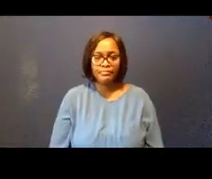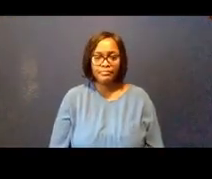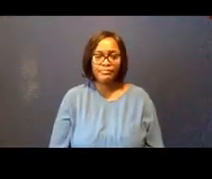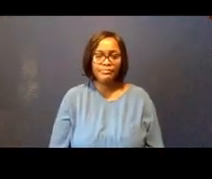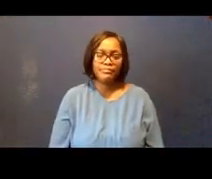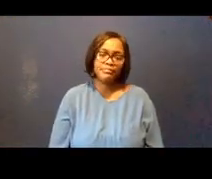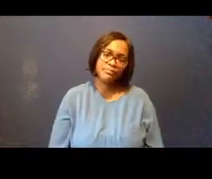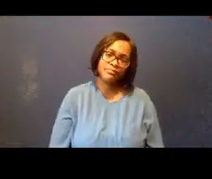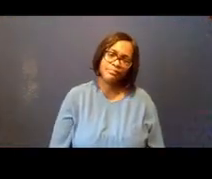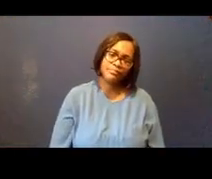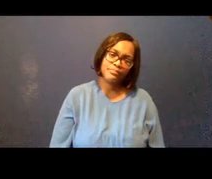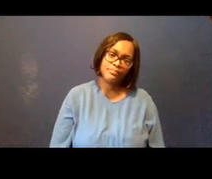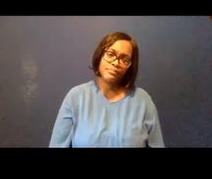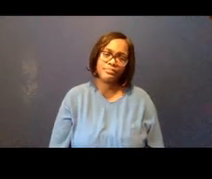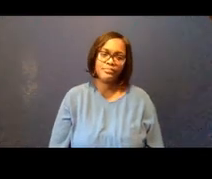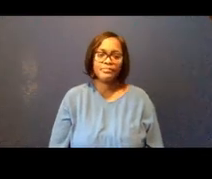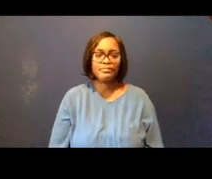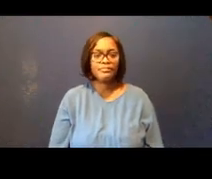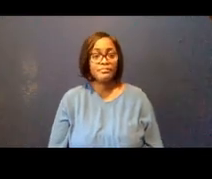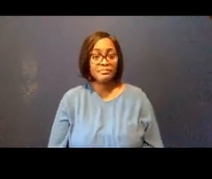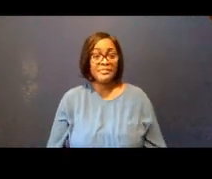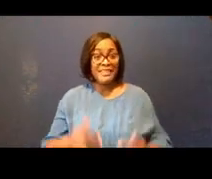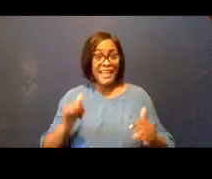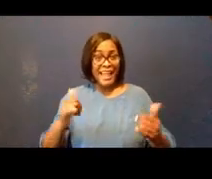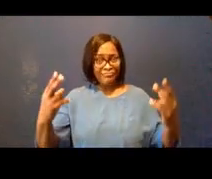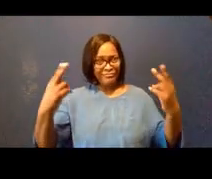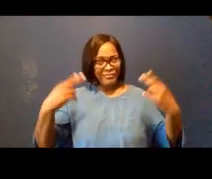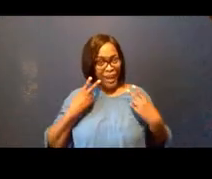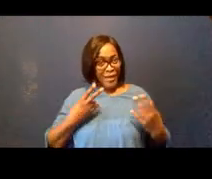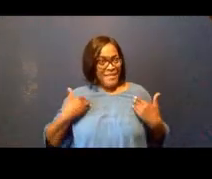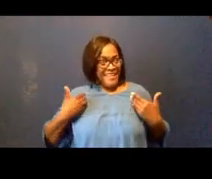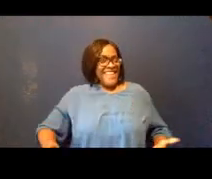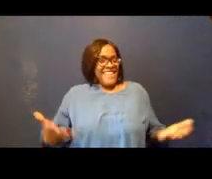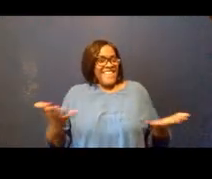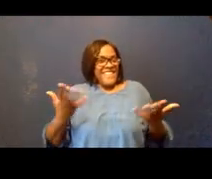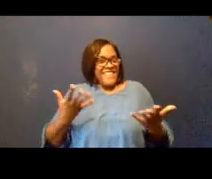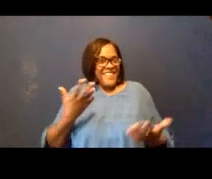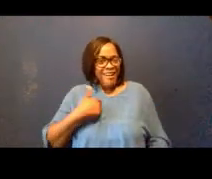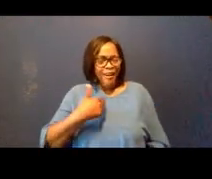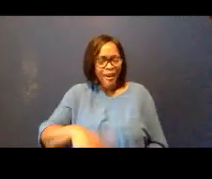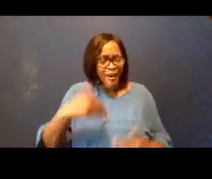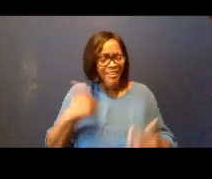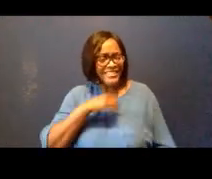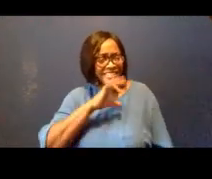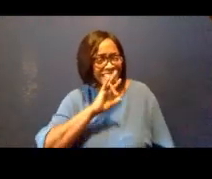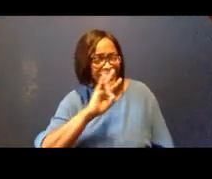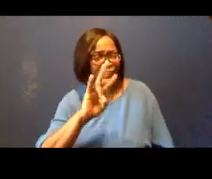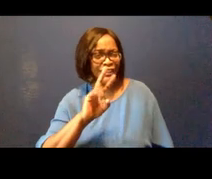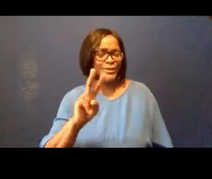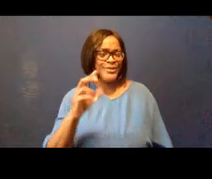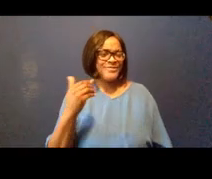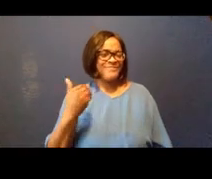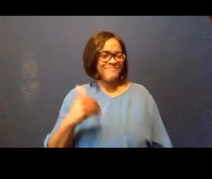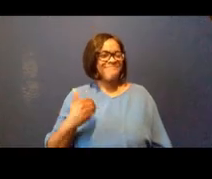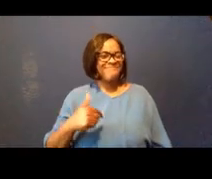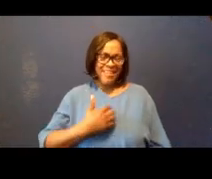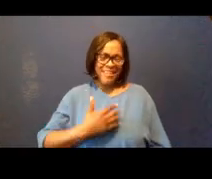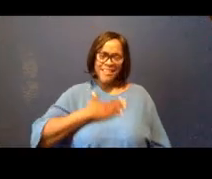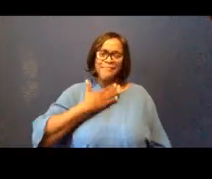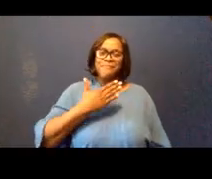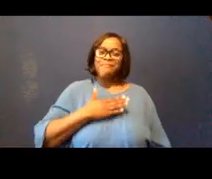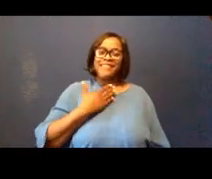there were no curb cuts on sidewalks. If there were curb